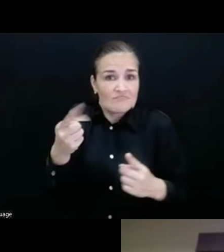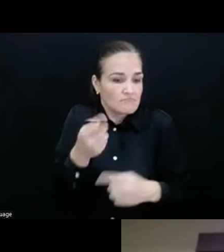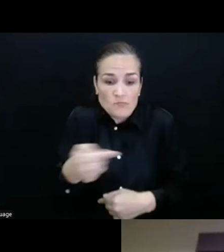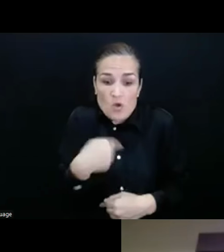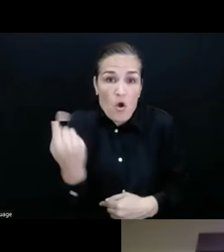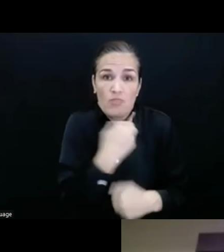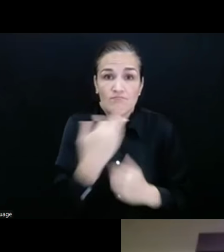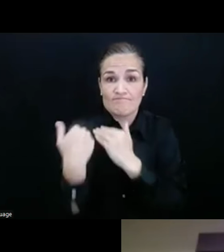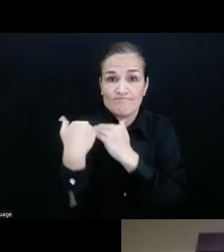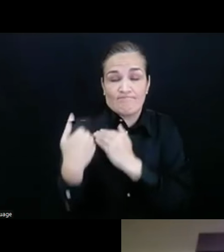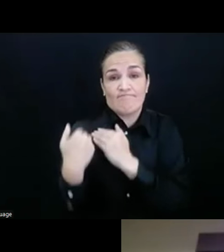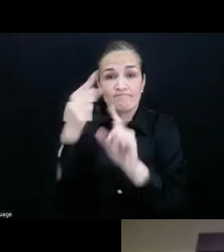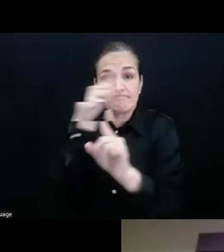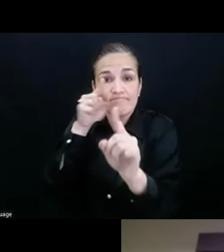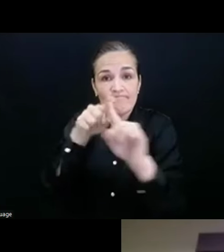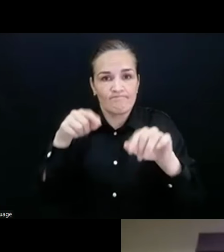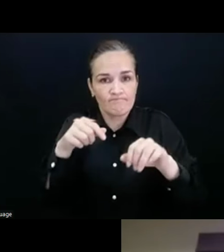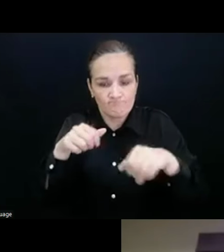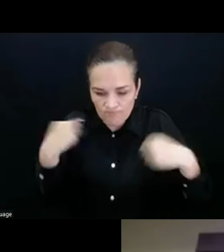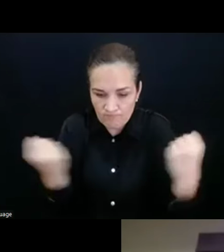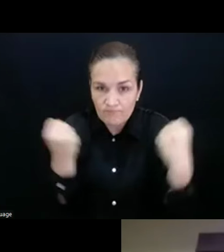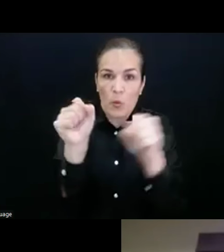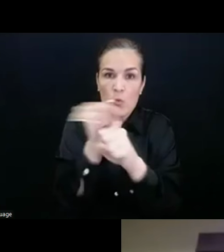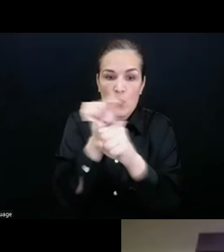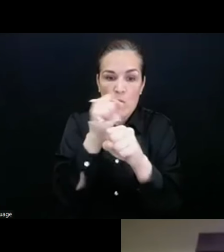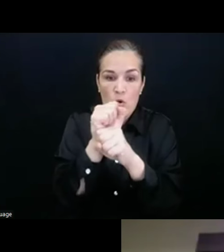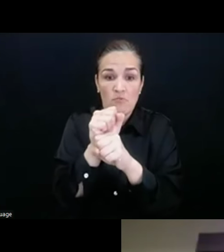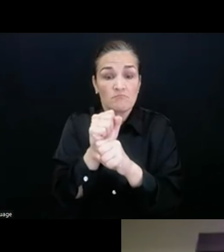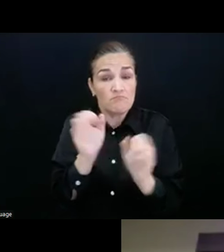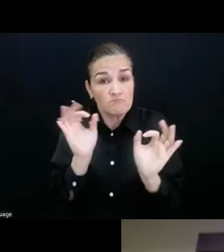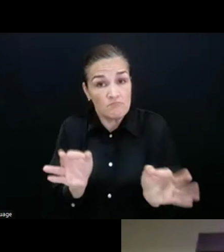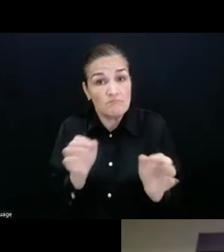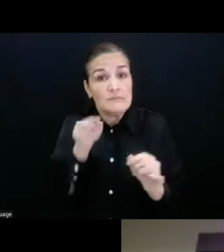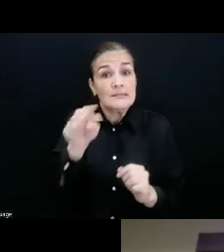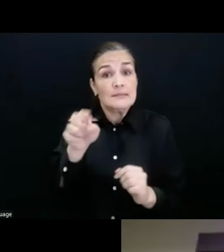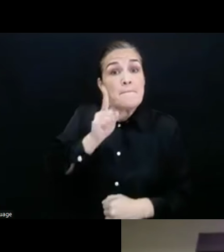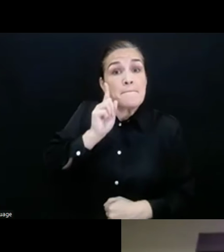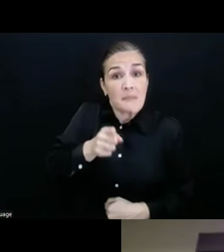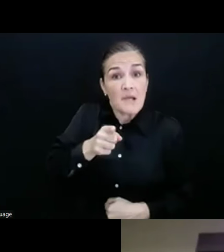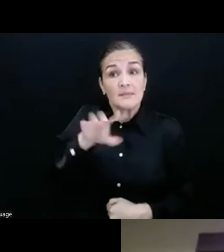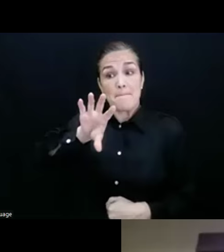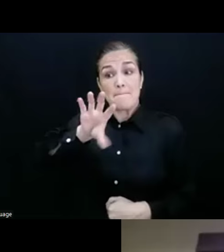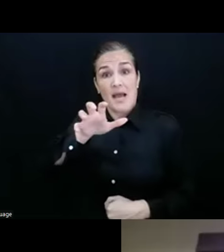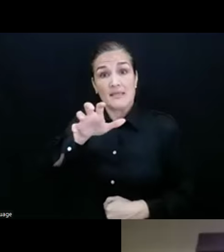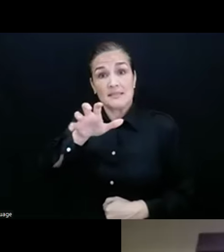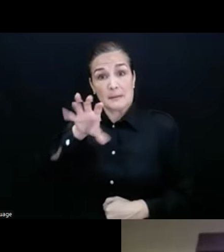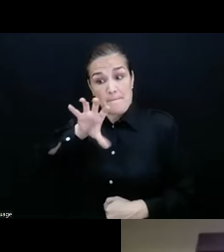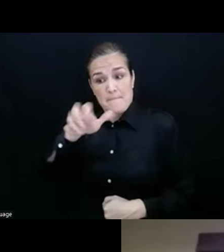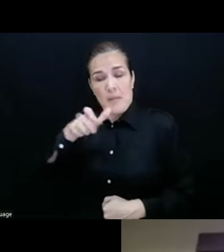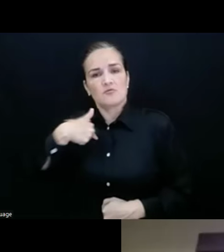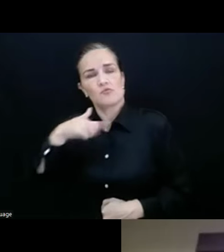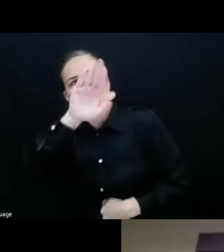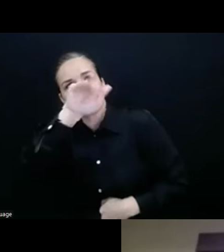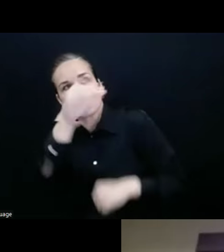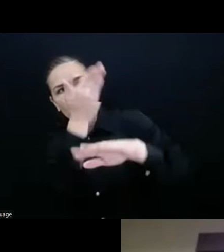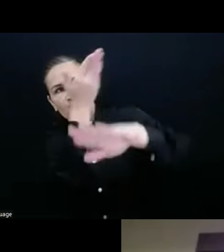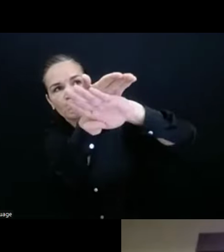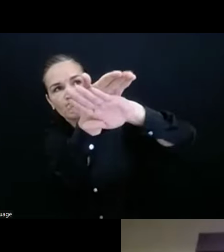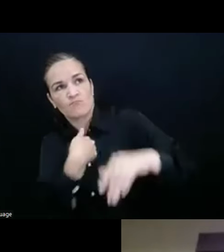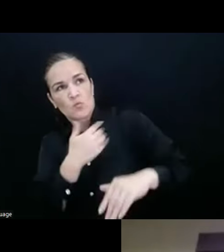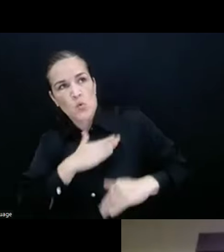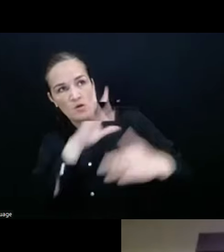be esta intervención. intervención. When it Es comes to verdad que la implementing this iniciativa tiene que process. partir de It una is true petición that the concreta y válida, initiative ¿no? has to come Pero from al fin y al cabo todos